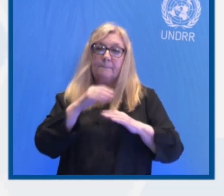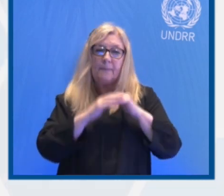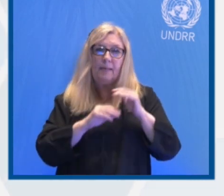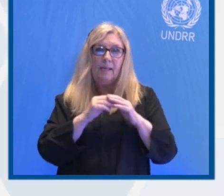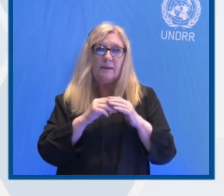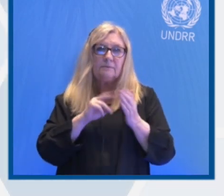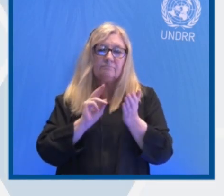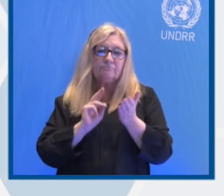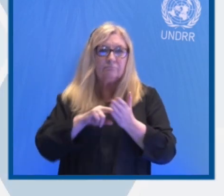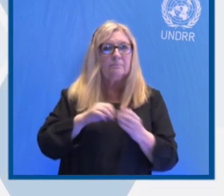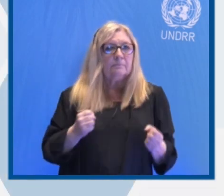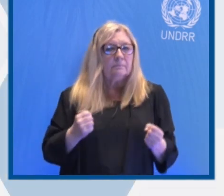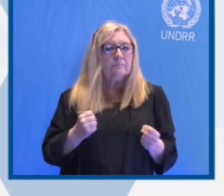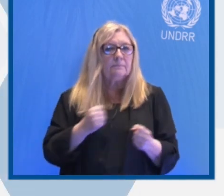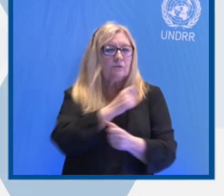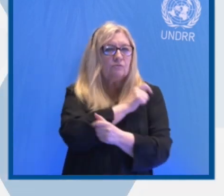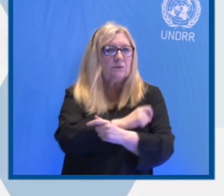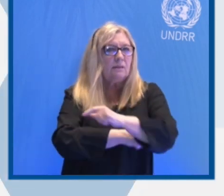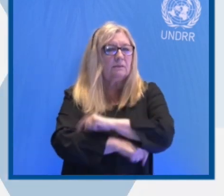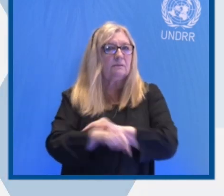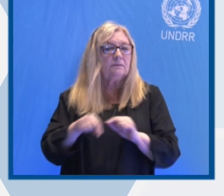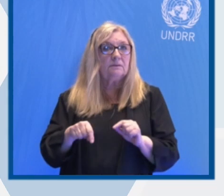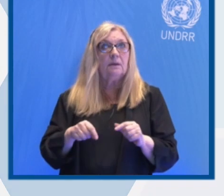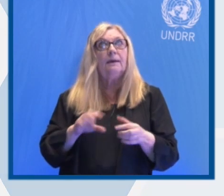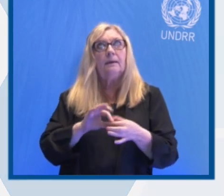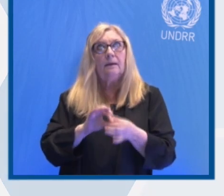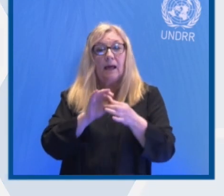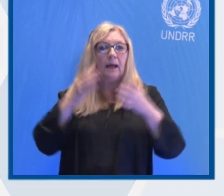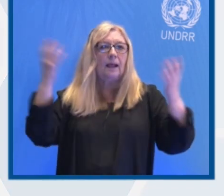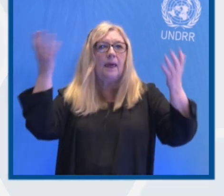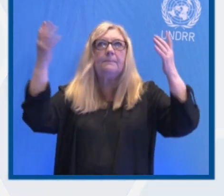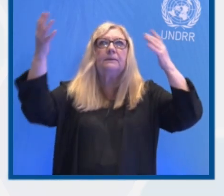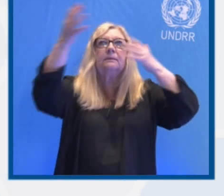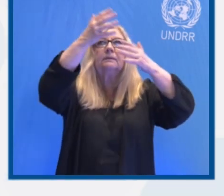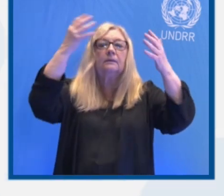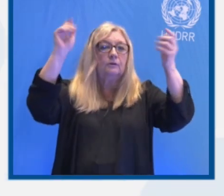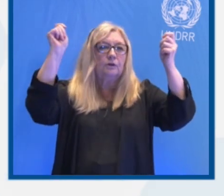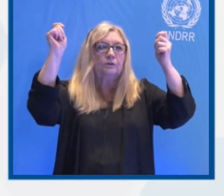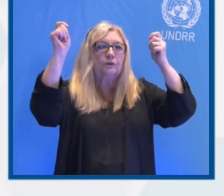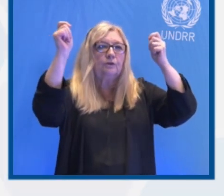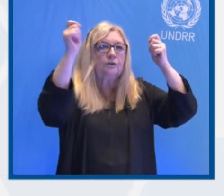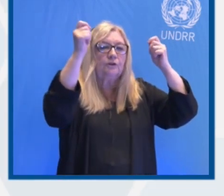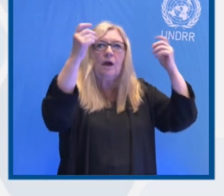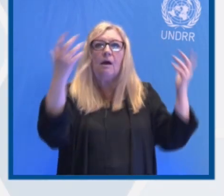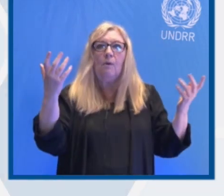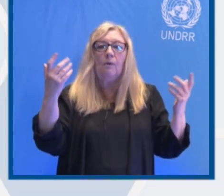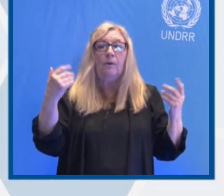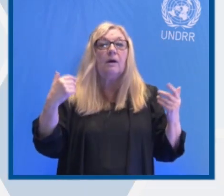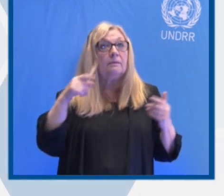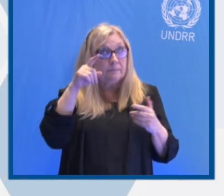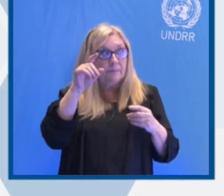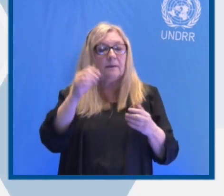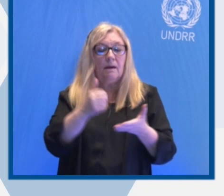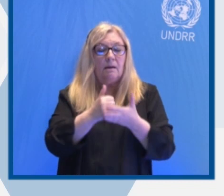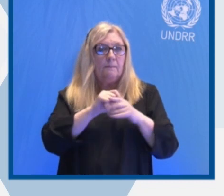especially resiliency to climate change in our communities, is actually an accelerator for reaching the Paris targets. It's actually